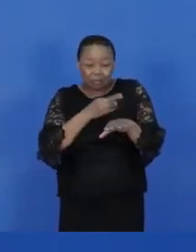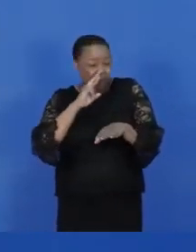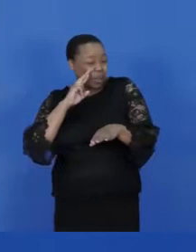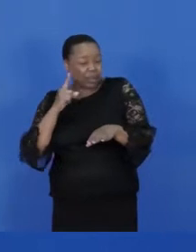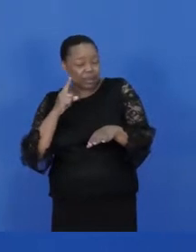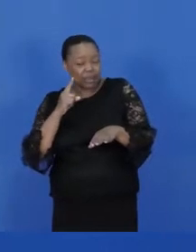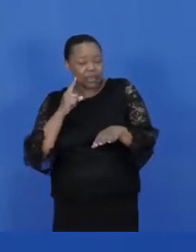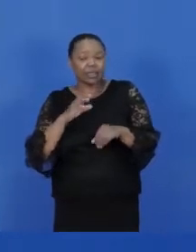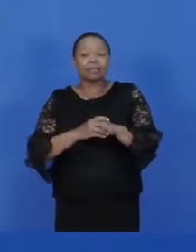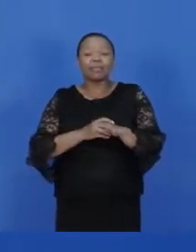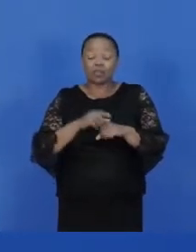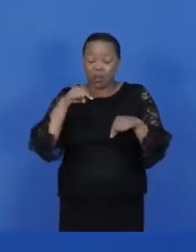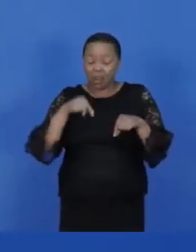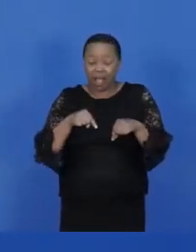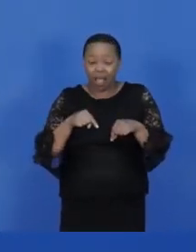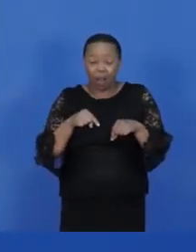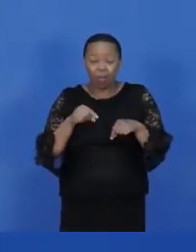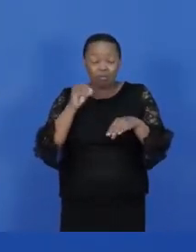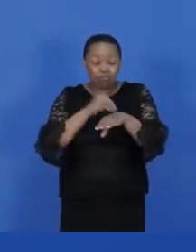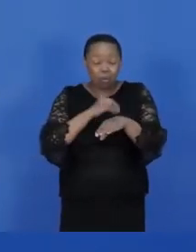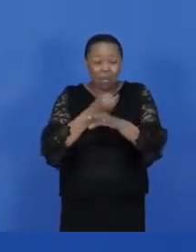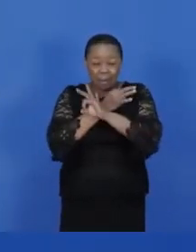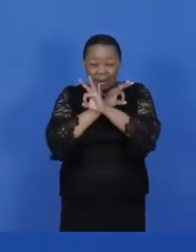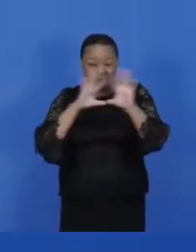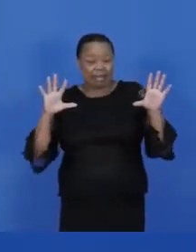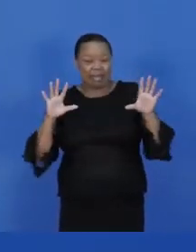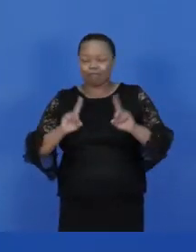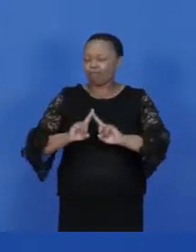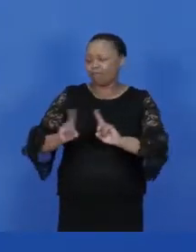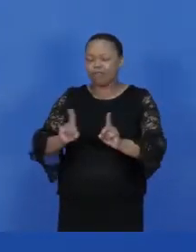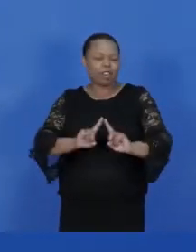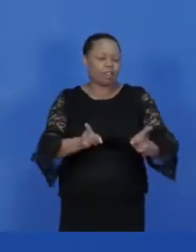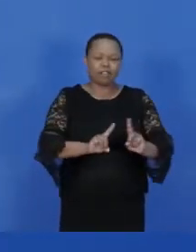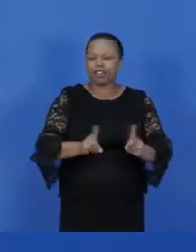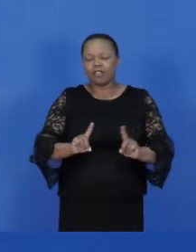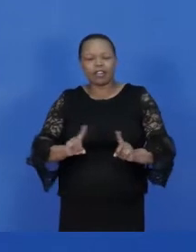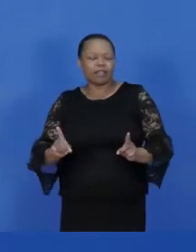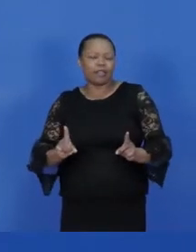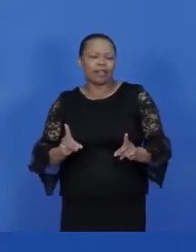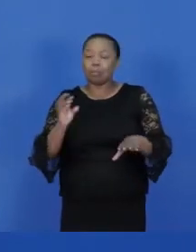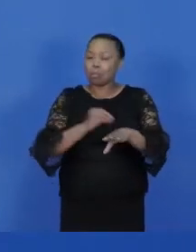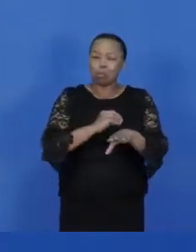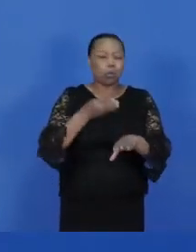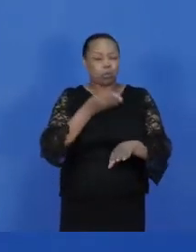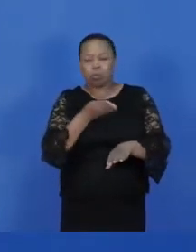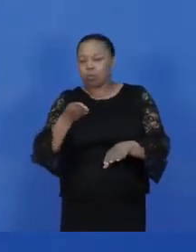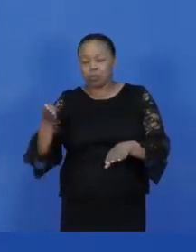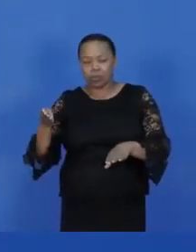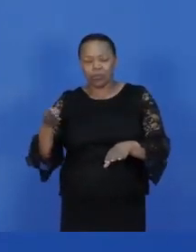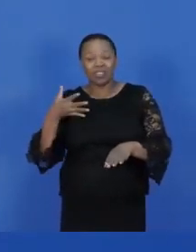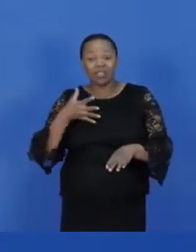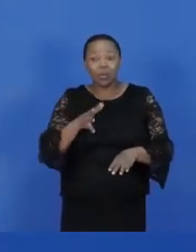running underneath. And so when these get highlighted, there's manifestations of all kinds and manifestations of all sorts. So I want